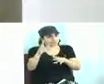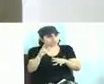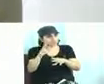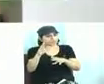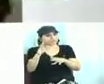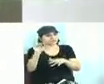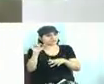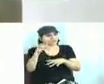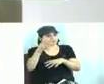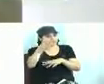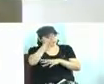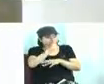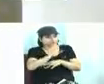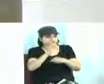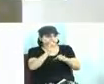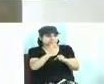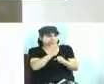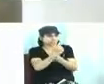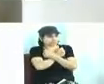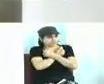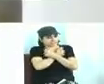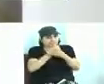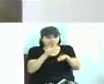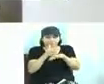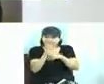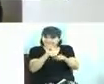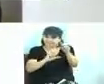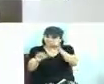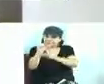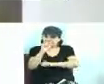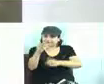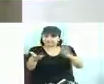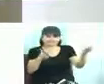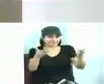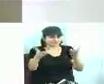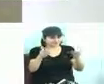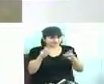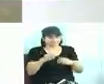love being sent to one another as we greet each other and welcome them to worship.